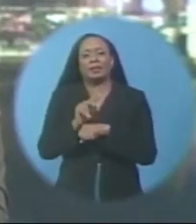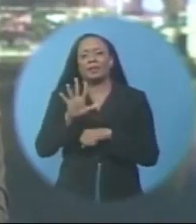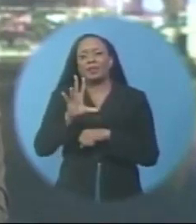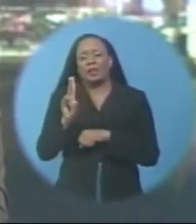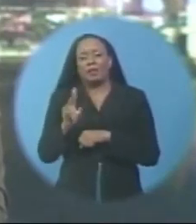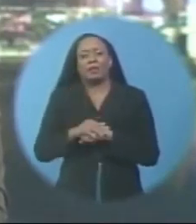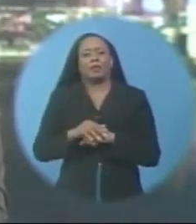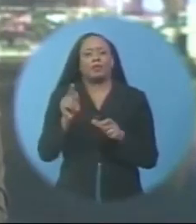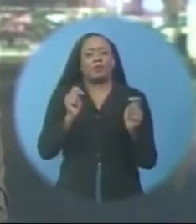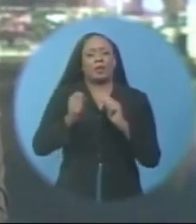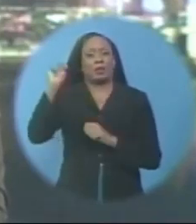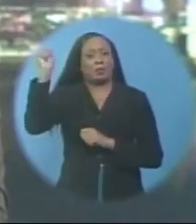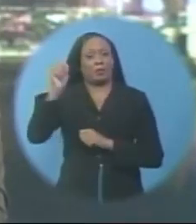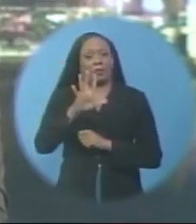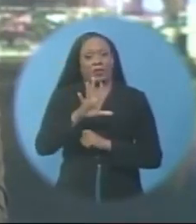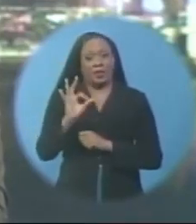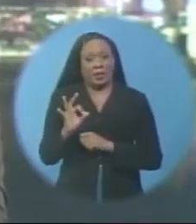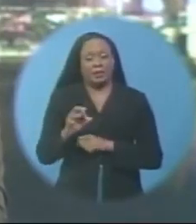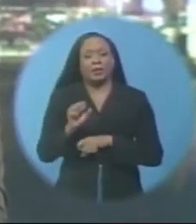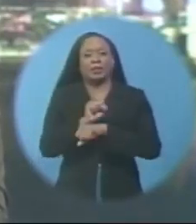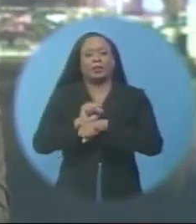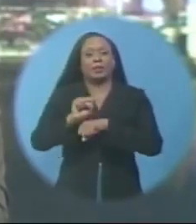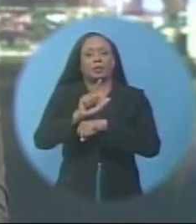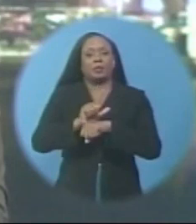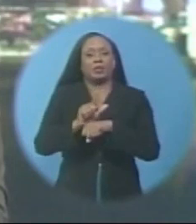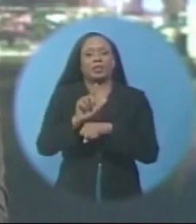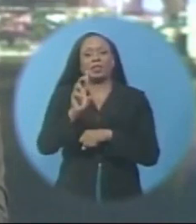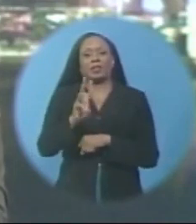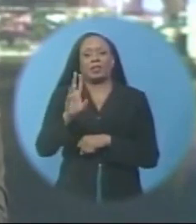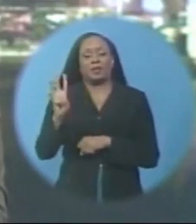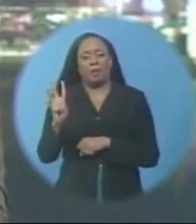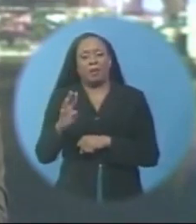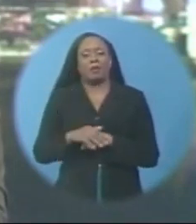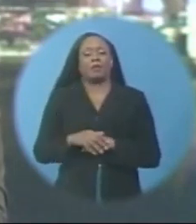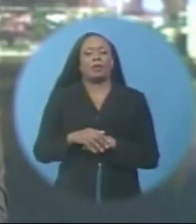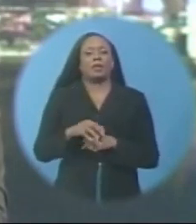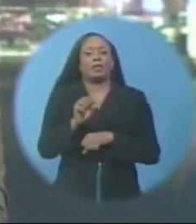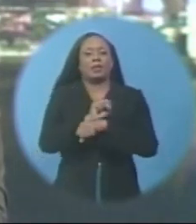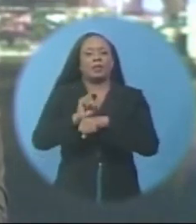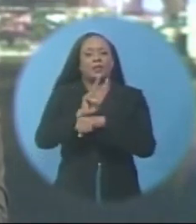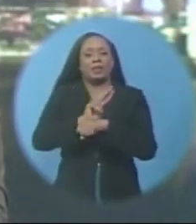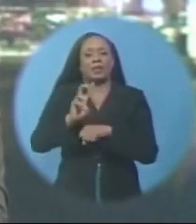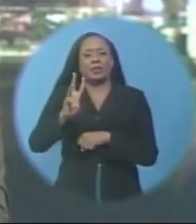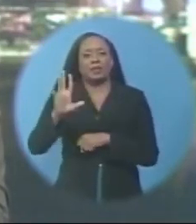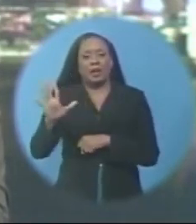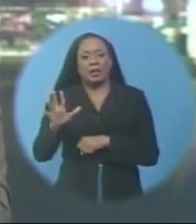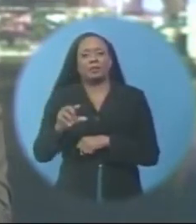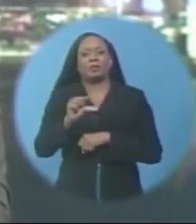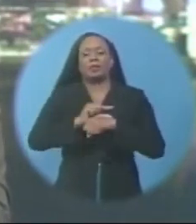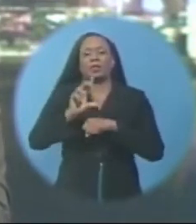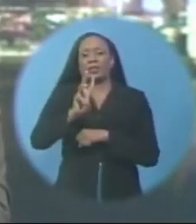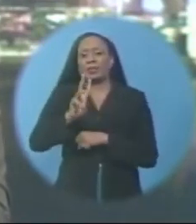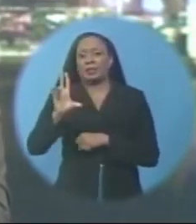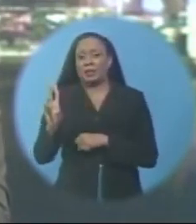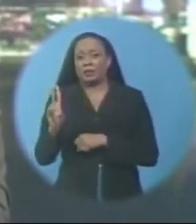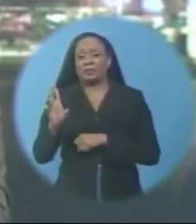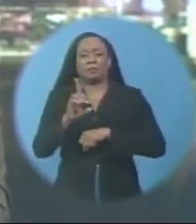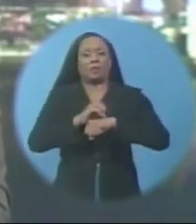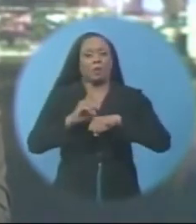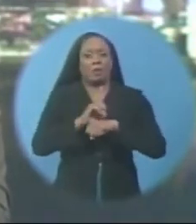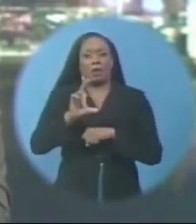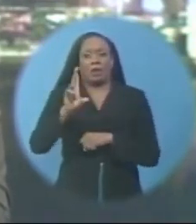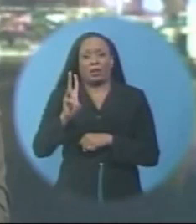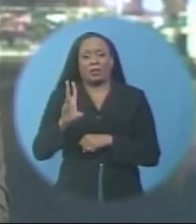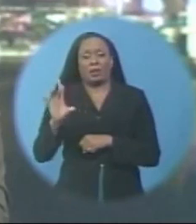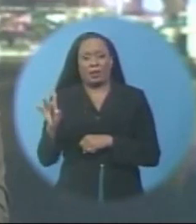Trinidad and Tobago 59, St. Lucia 64, St. Vincent and the Grenadines 65, Grenada 67, and Dominica